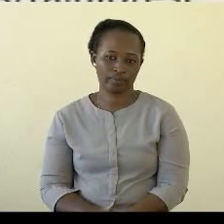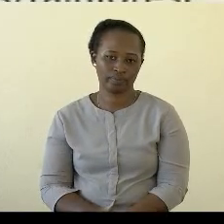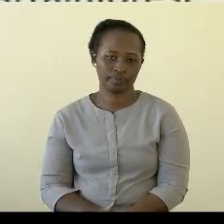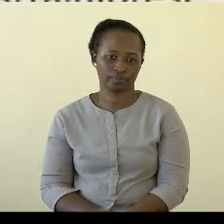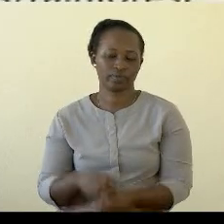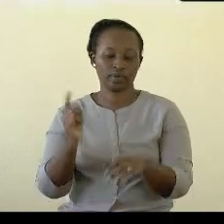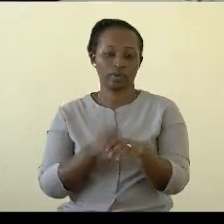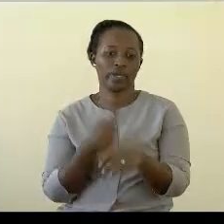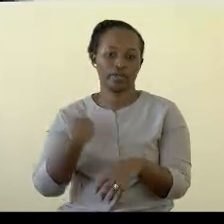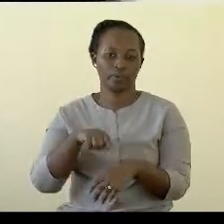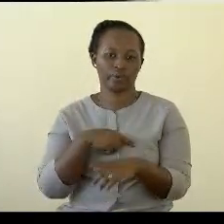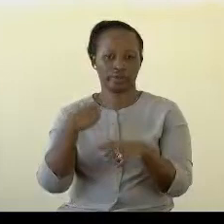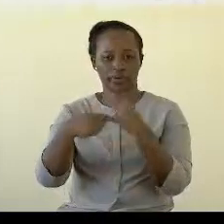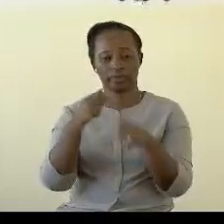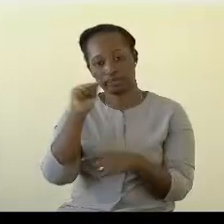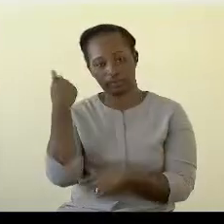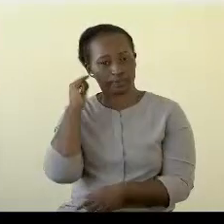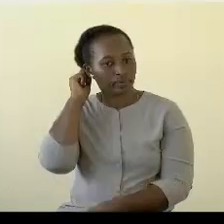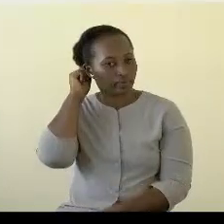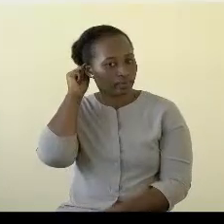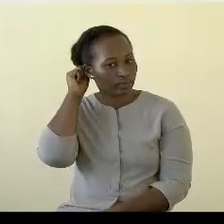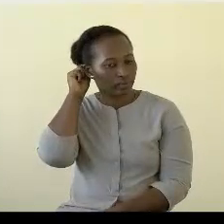When we go to the other one,